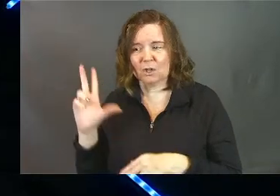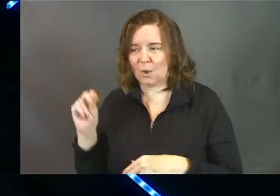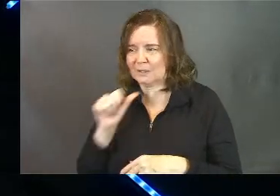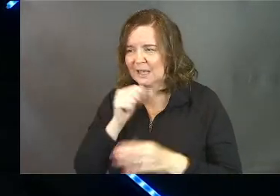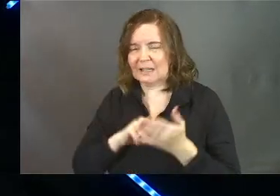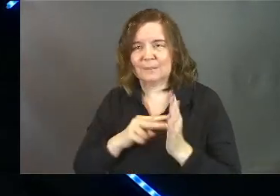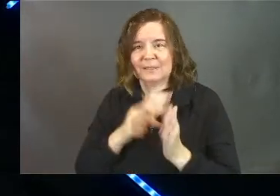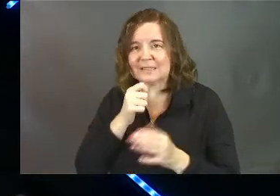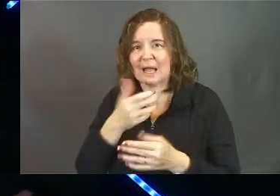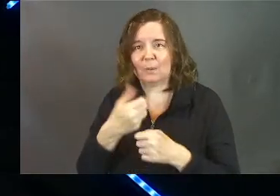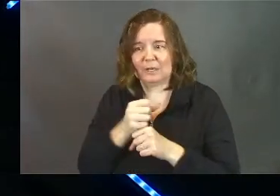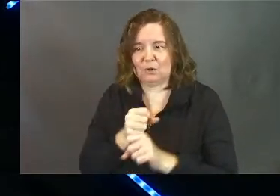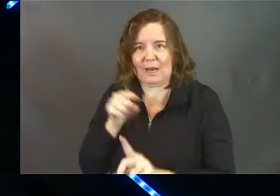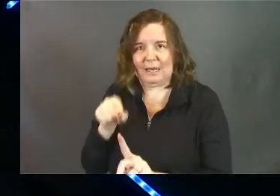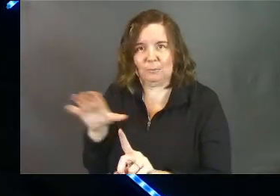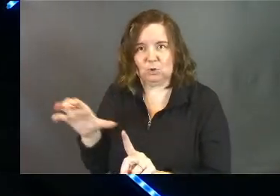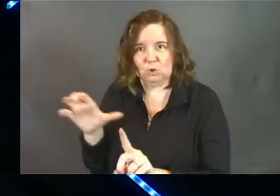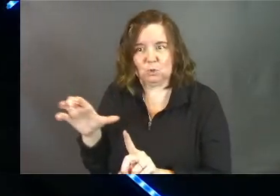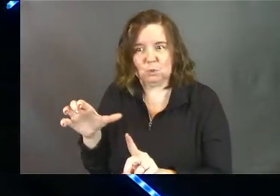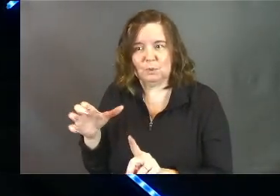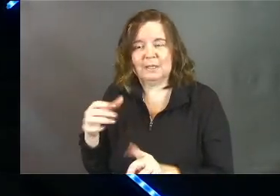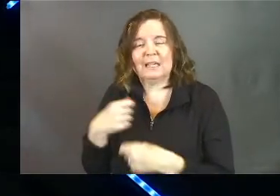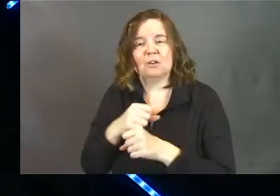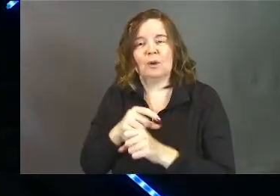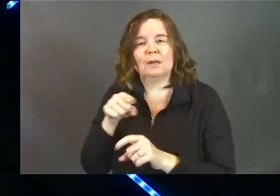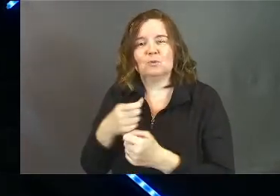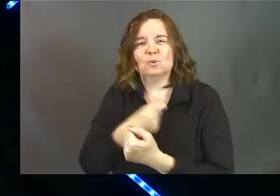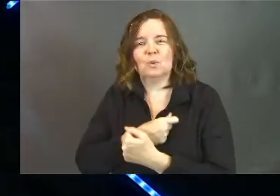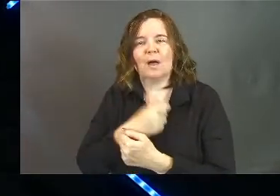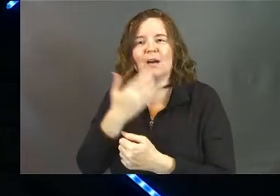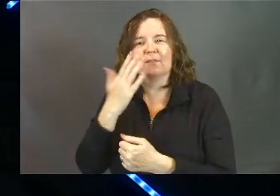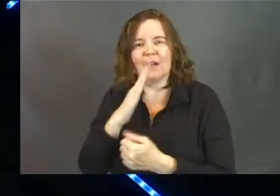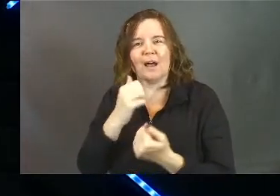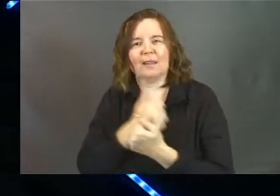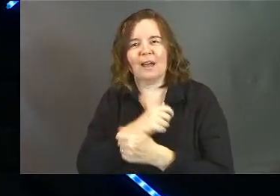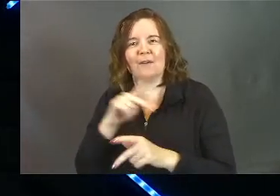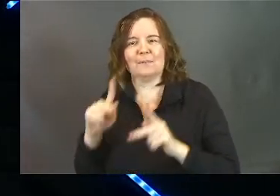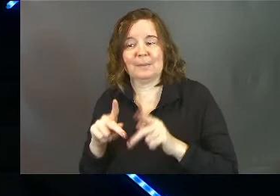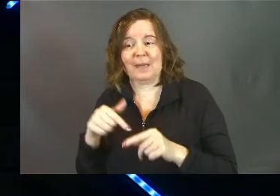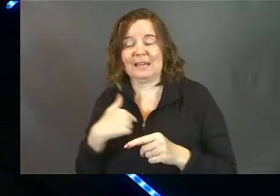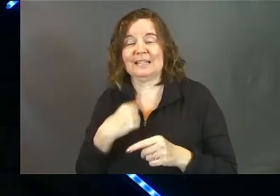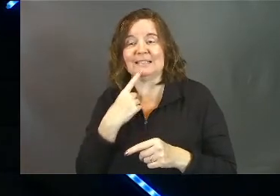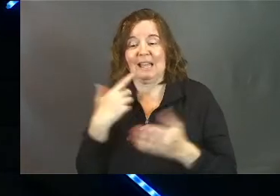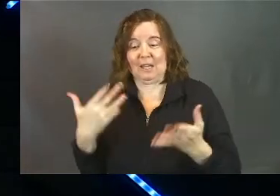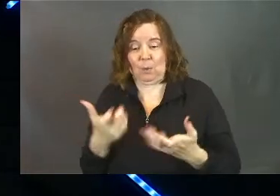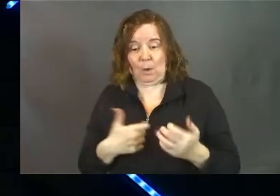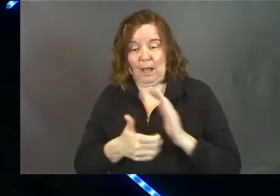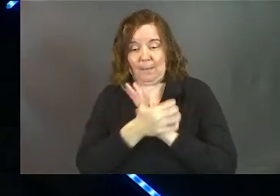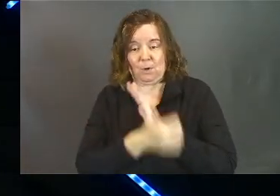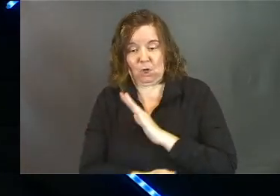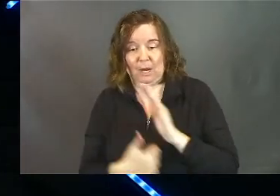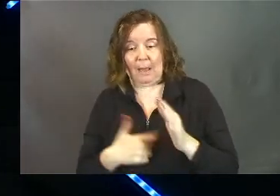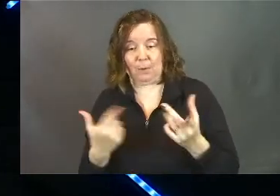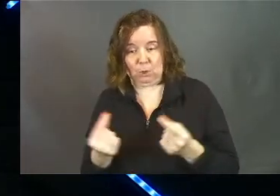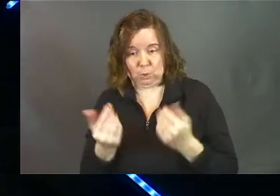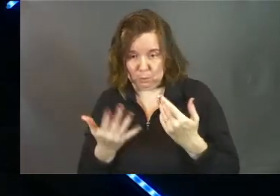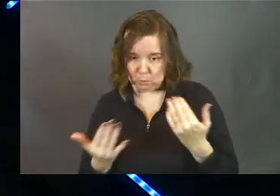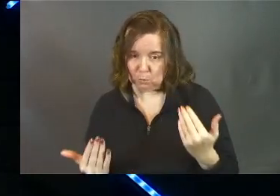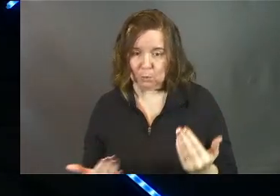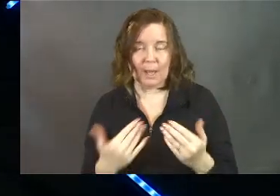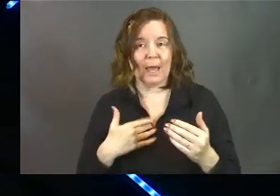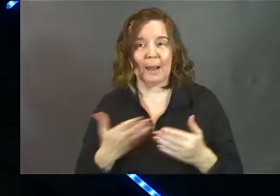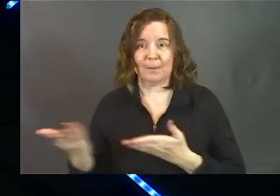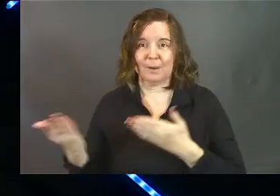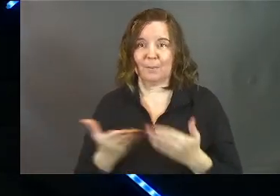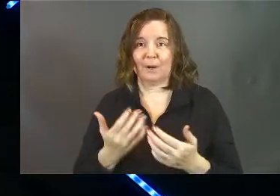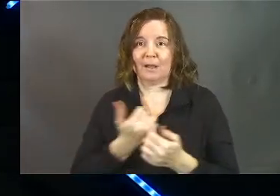not his purpose. That's not what God created him to do, is clean carpets. God created him to love God, love people. And he said, here's what I'm good at. Here's what I'm going to do. And I'm going to